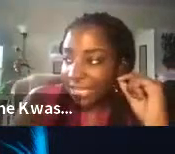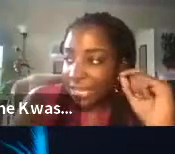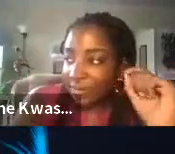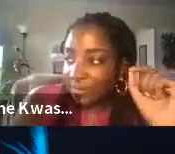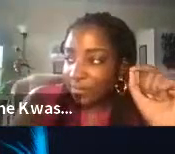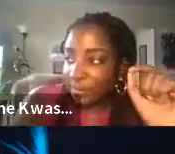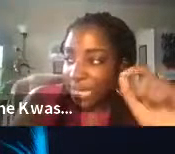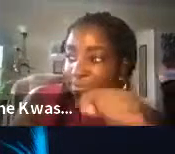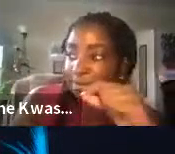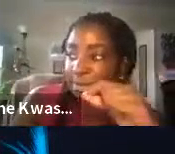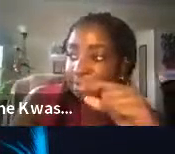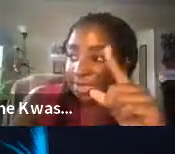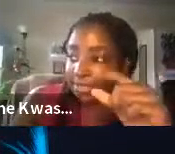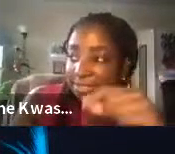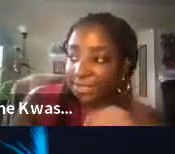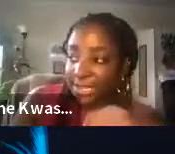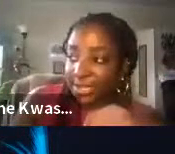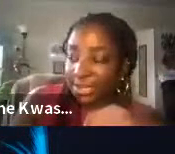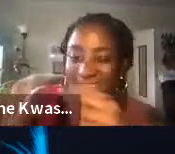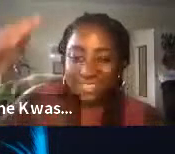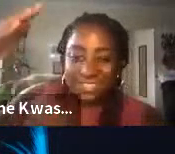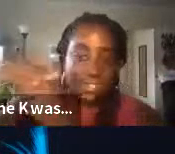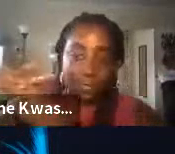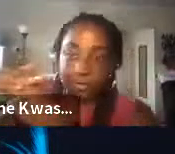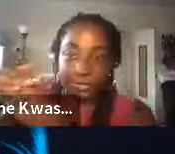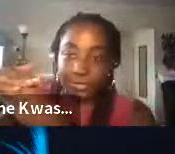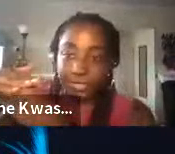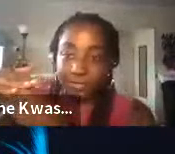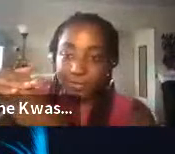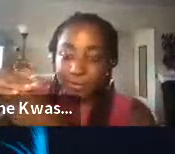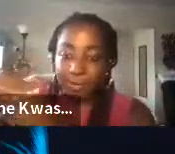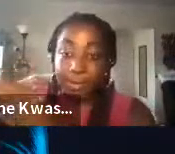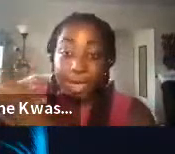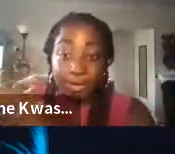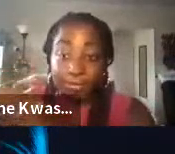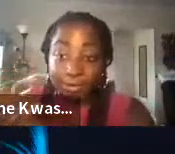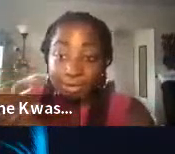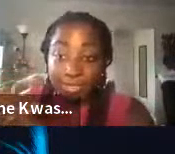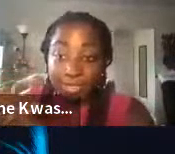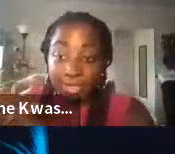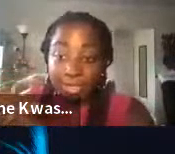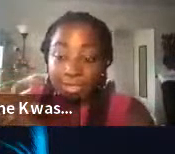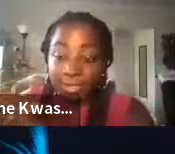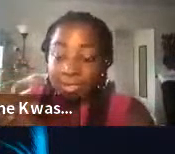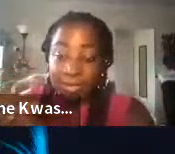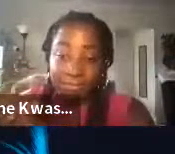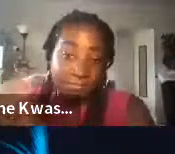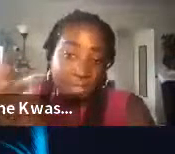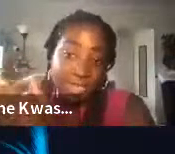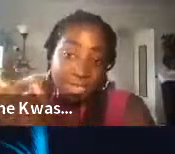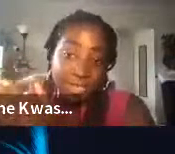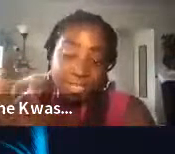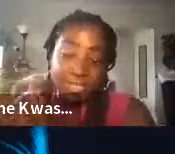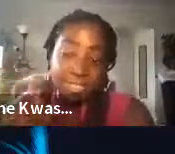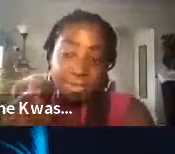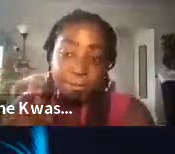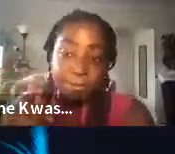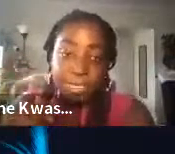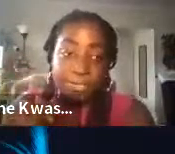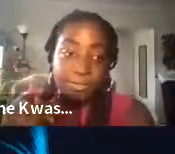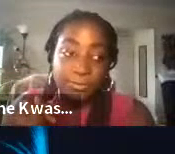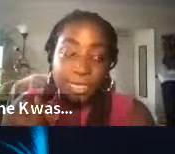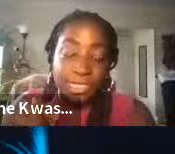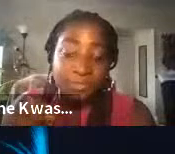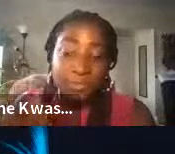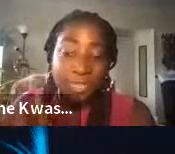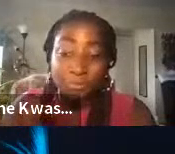devices and plop them underneath this net, and it just stays perfectly. However, in Kenya, at least, they